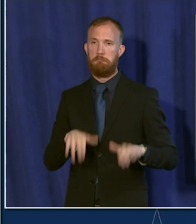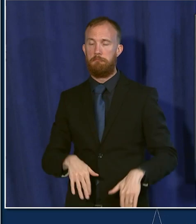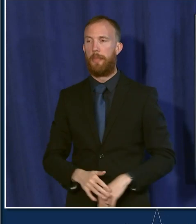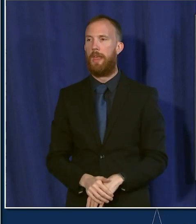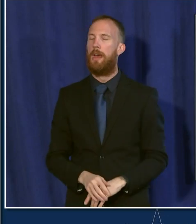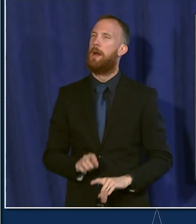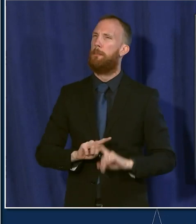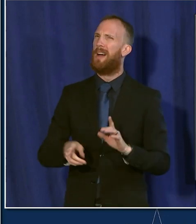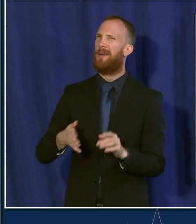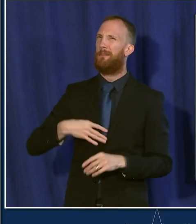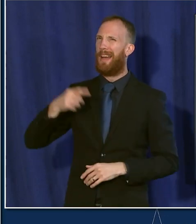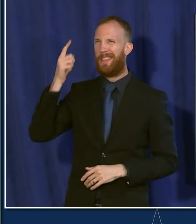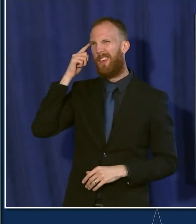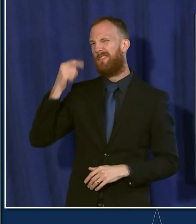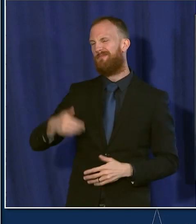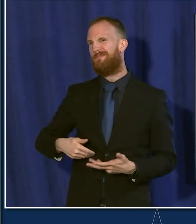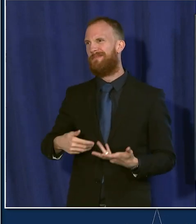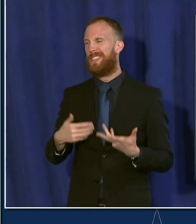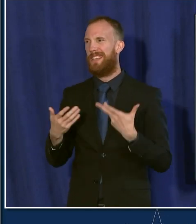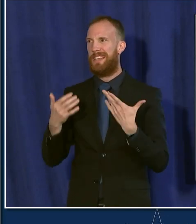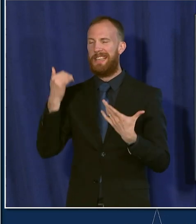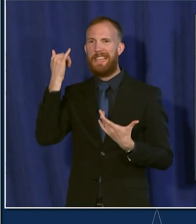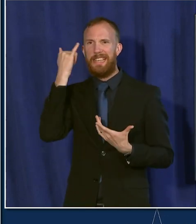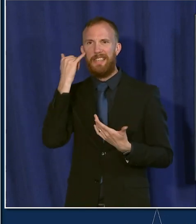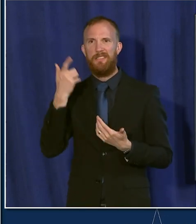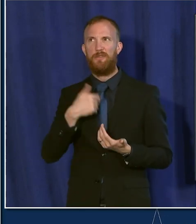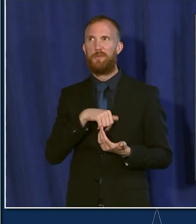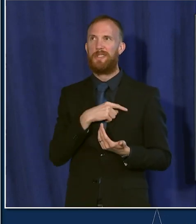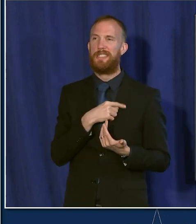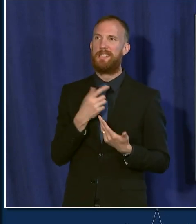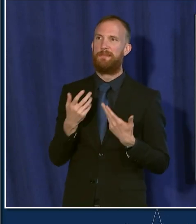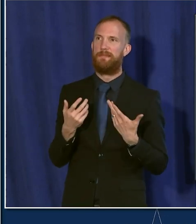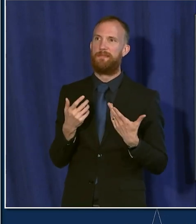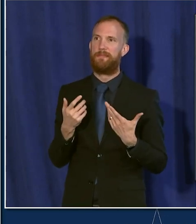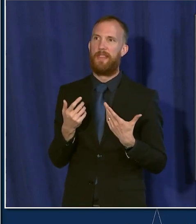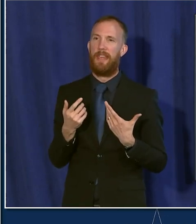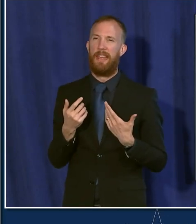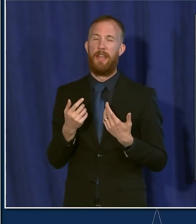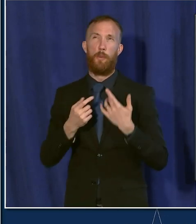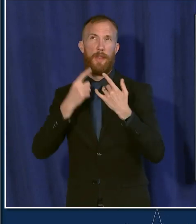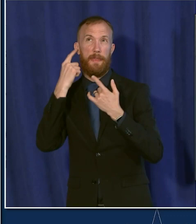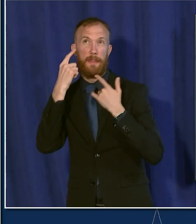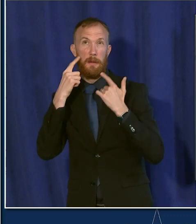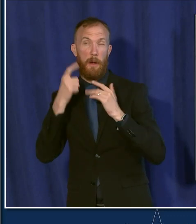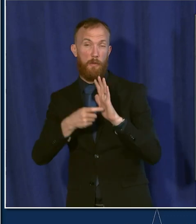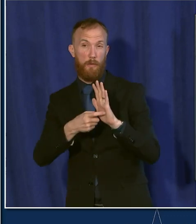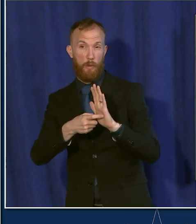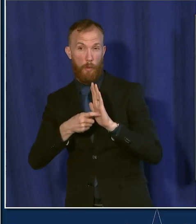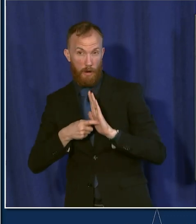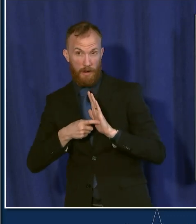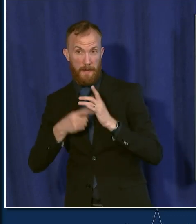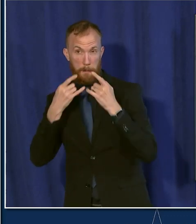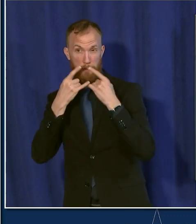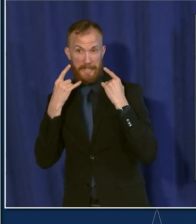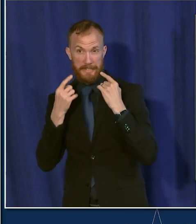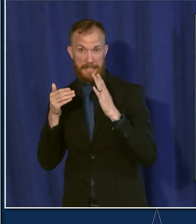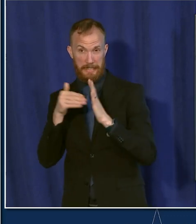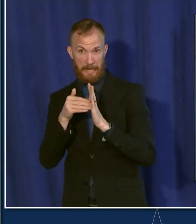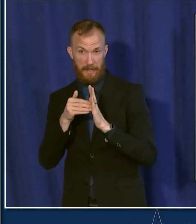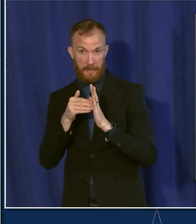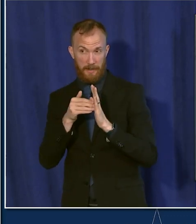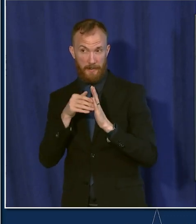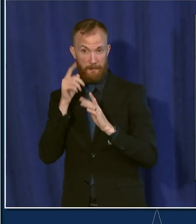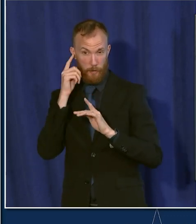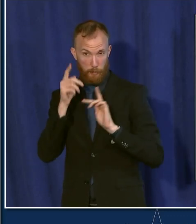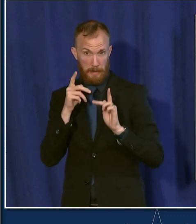we want to make sure if we are moving to particularly a mandate around masking again, even for people who are unvaccinated, I want to